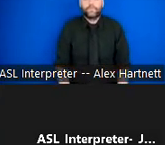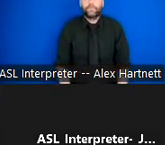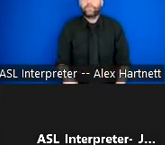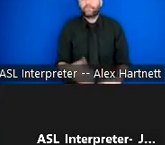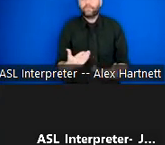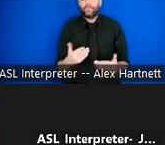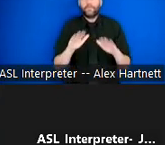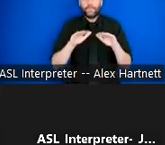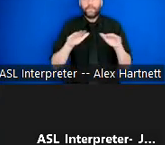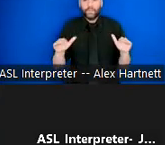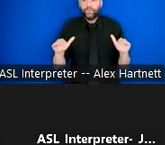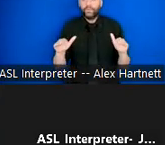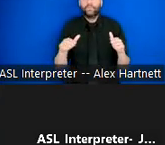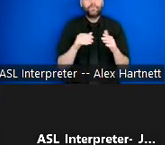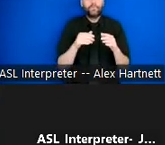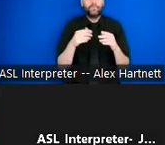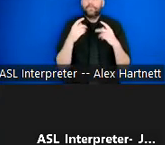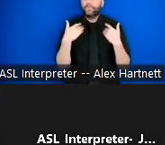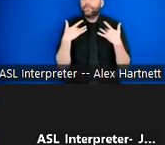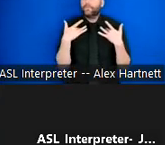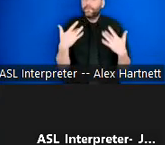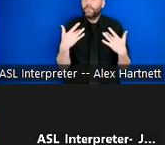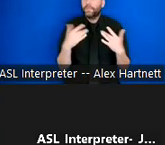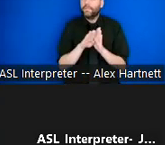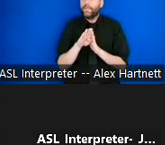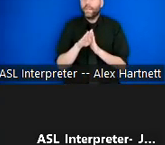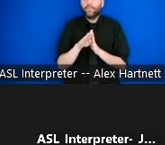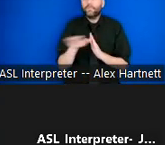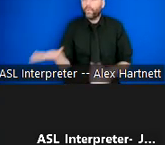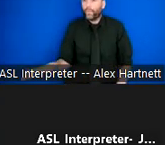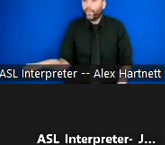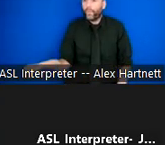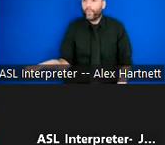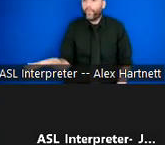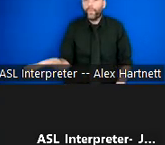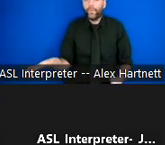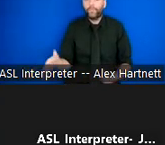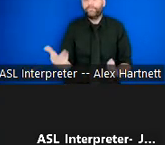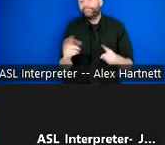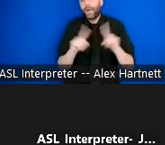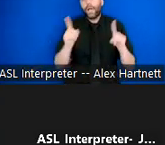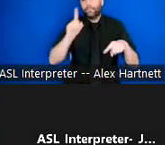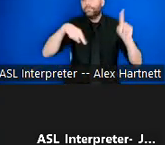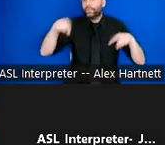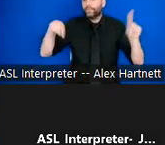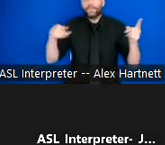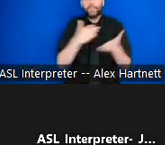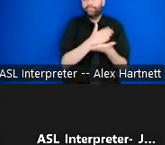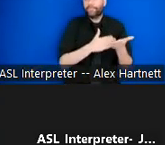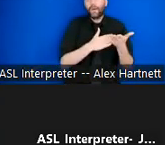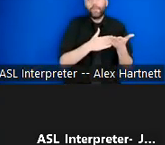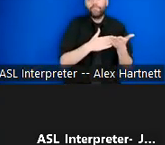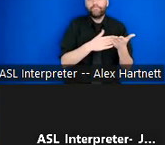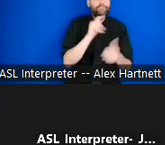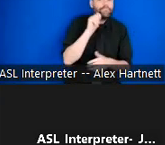develop with their gender identity and sexual orientation at a very young age, though the process varies for everyone. For gender identity, around